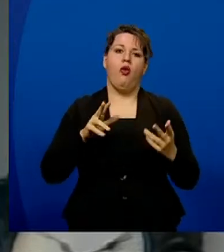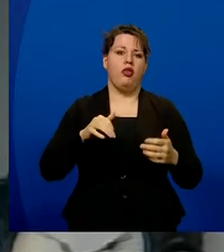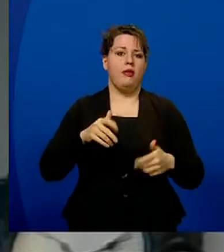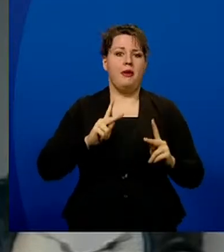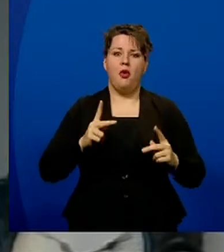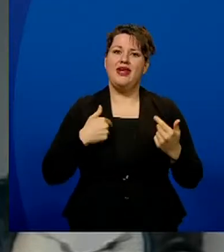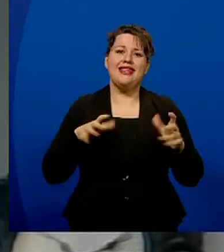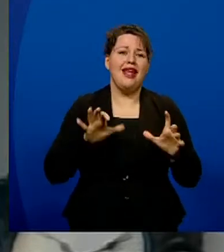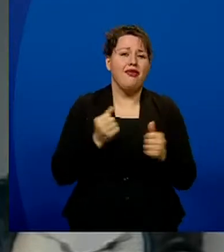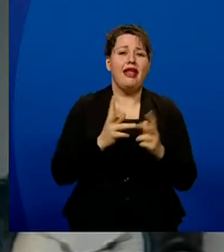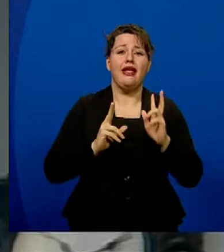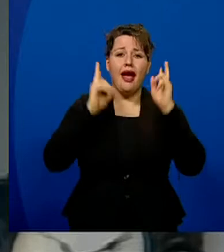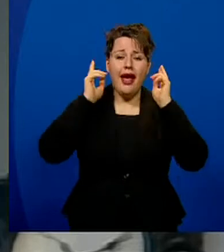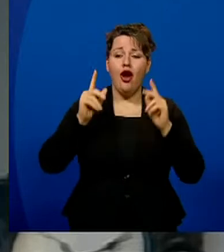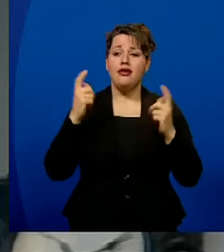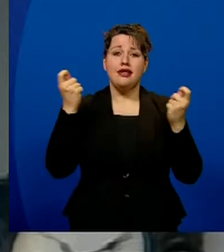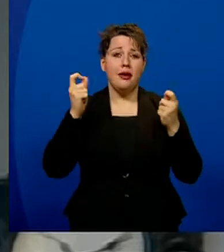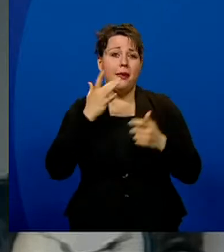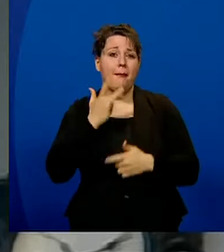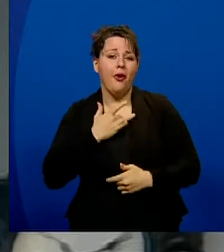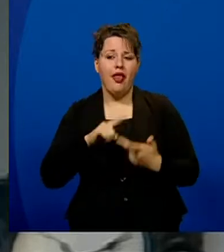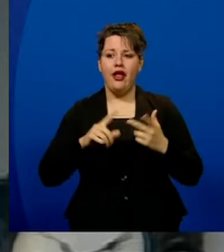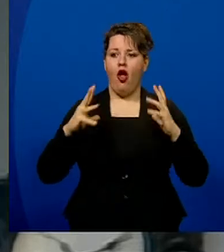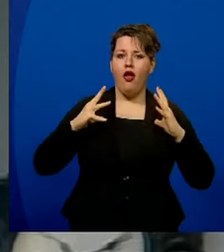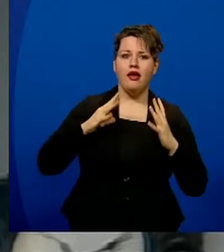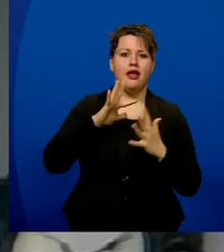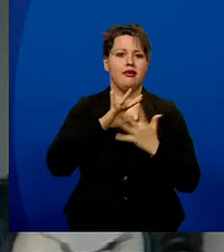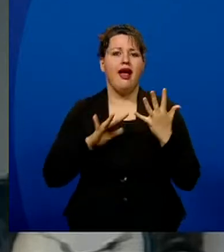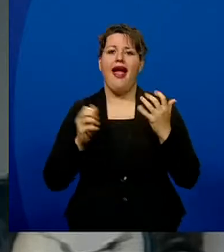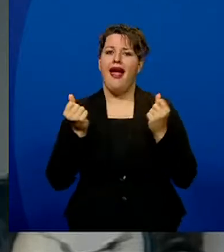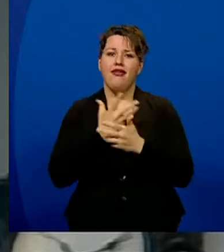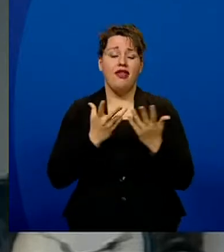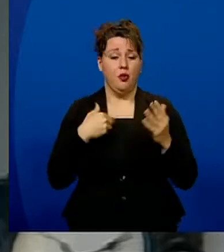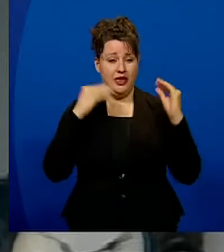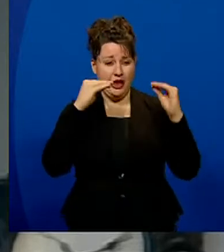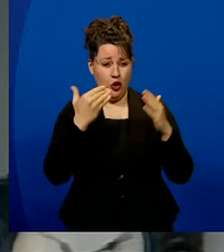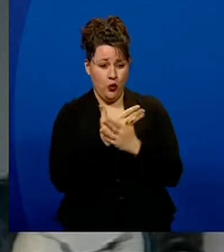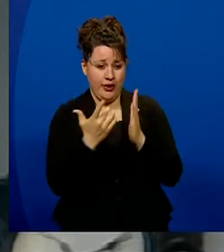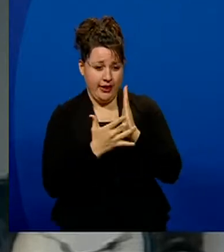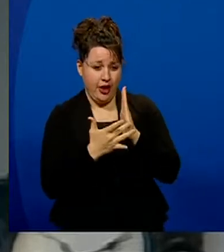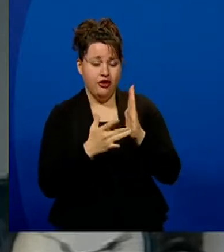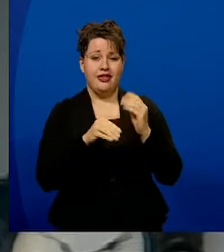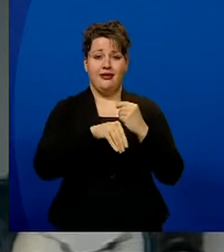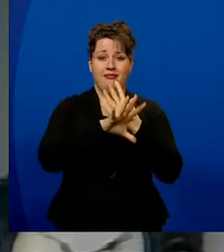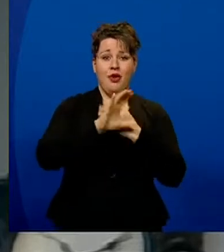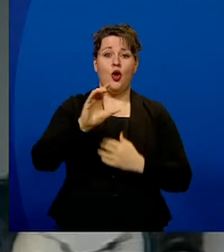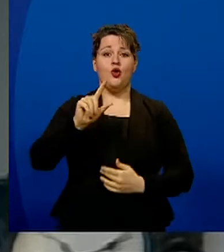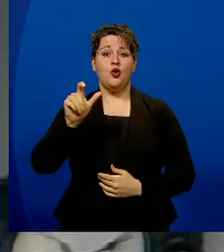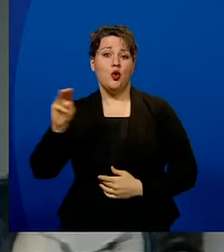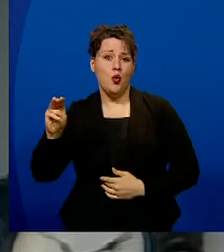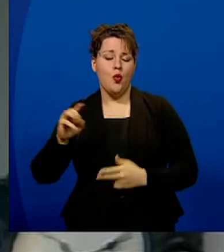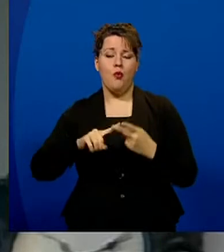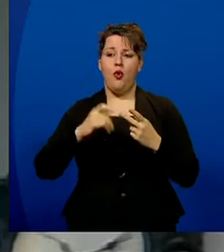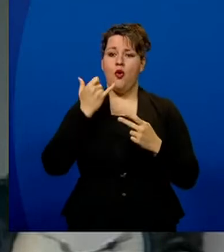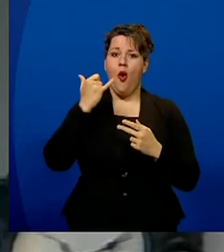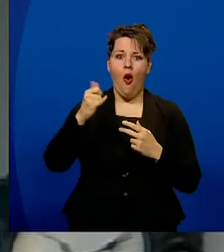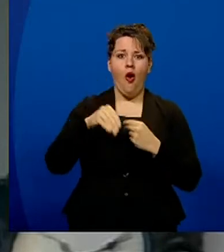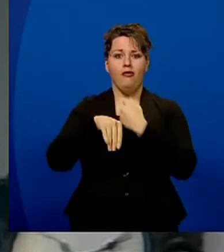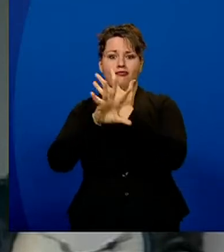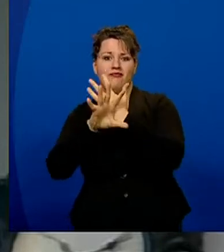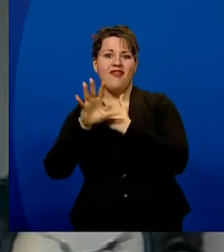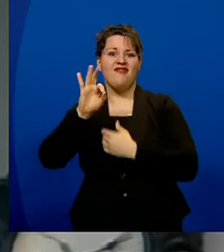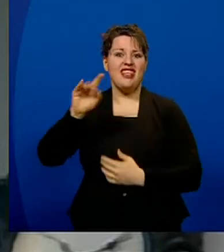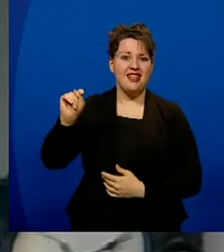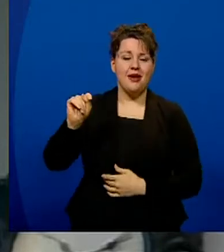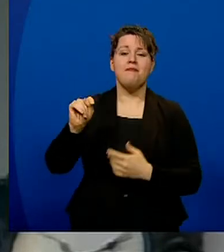to celebrating birthdays and every holiday in between, teaching them new technologies, Zooming, calling, FaceTiming, visiting